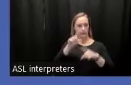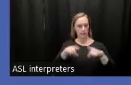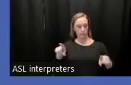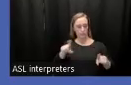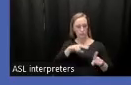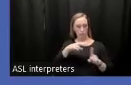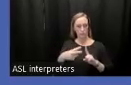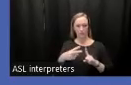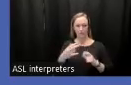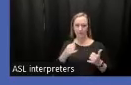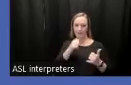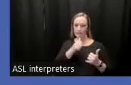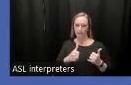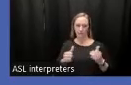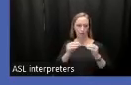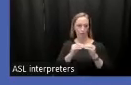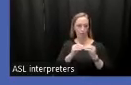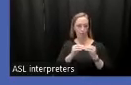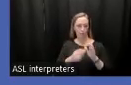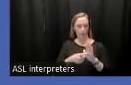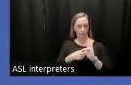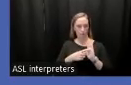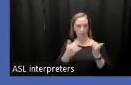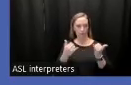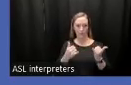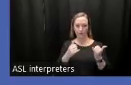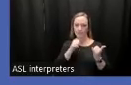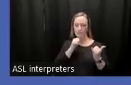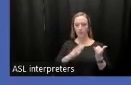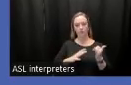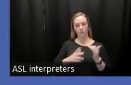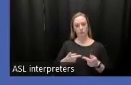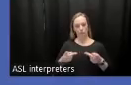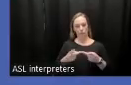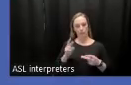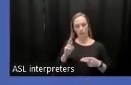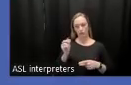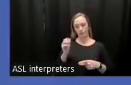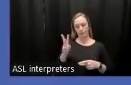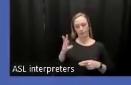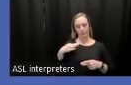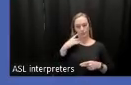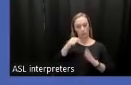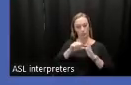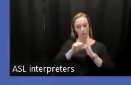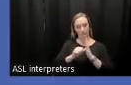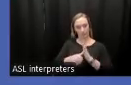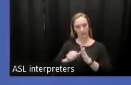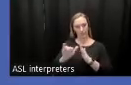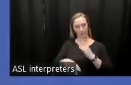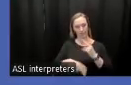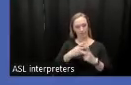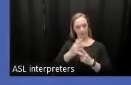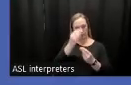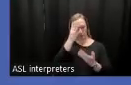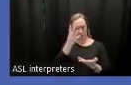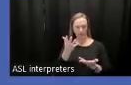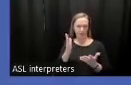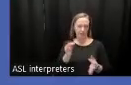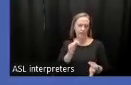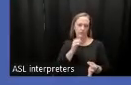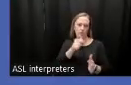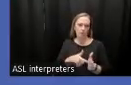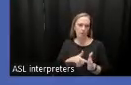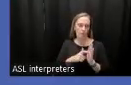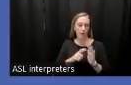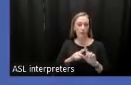or scope in the current R16 application for you to emphasize those things, and there's certainly not a need to. But